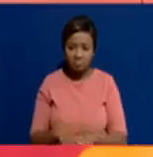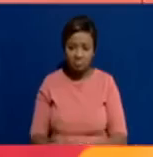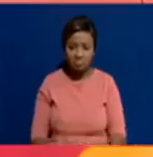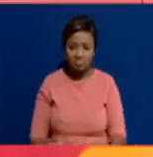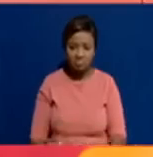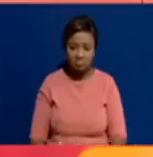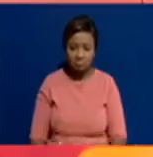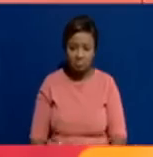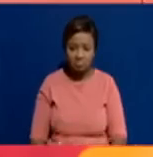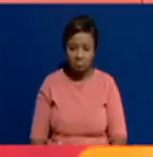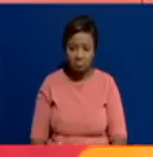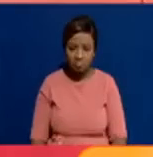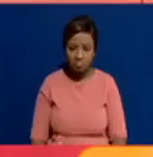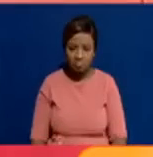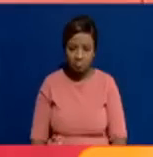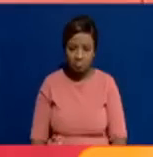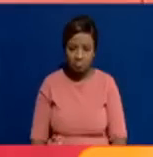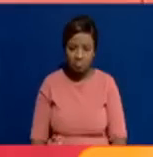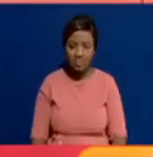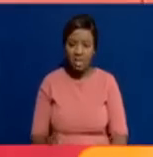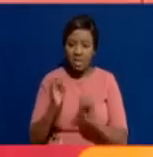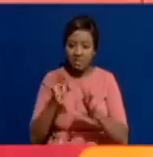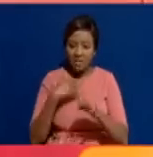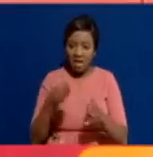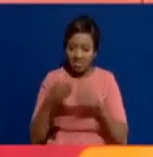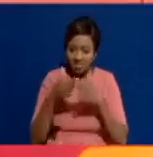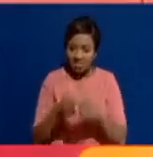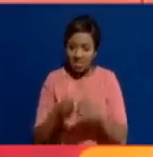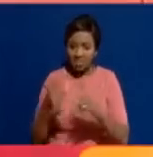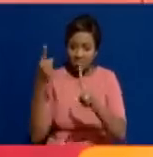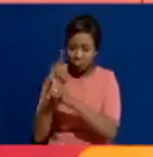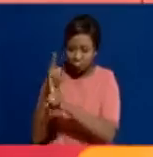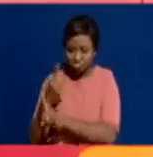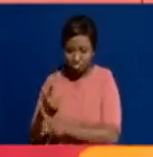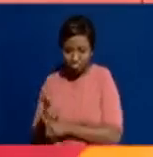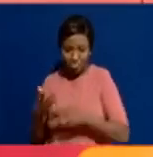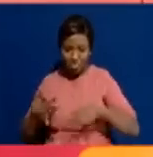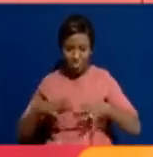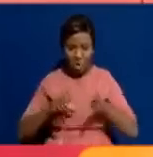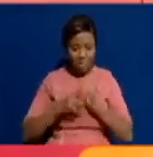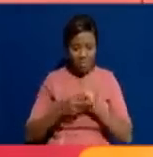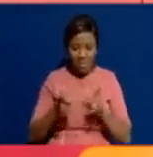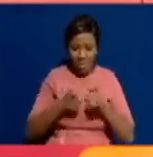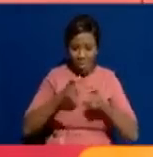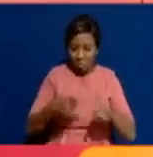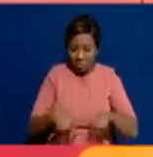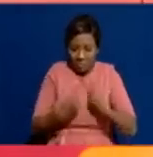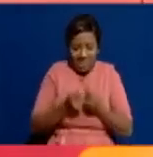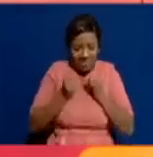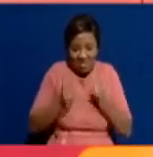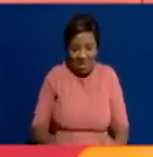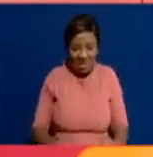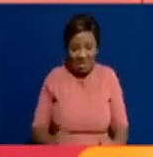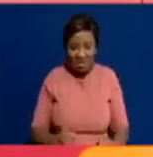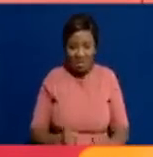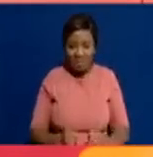it's just disappeared, but we're having many sexual partners, then we don't have time to take care of our sexual health. So you find that